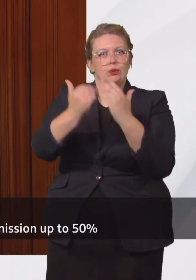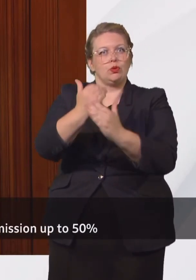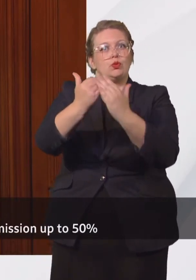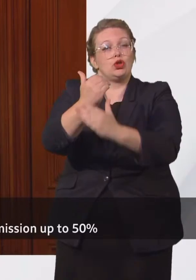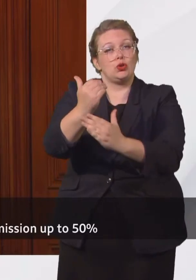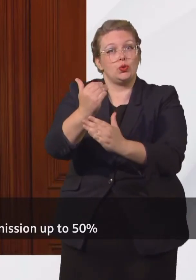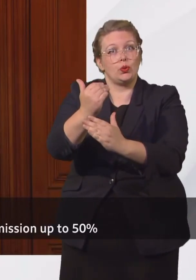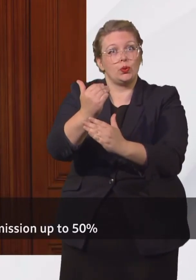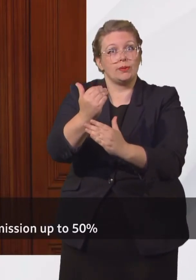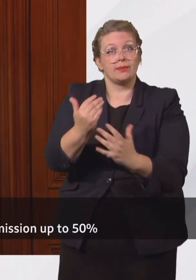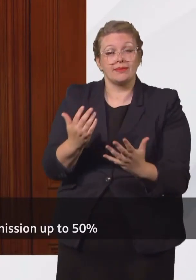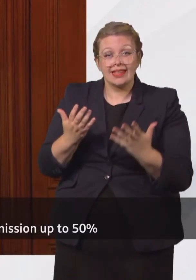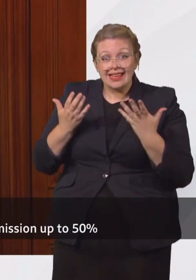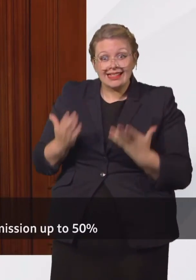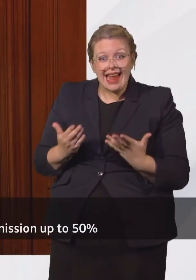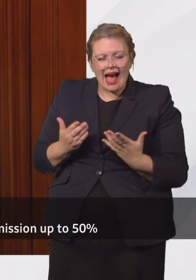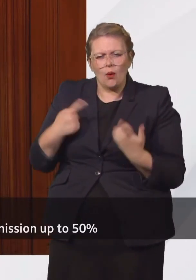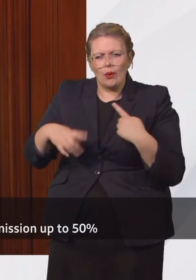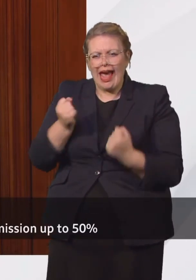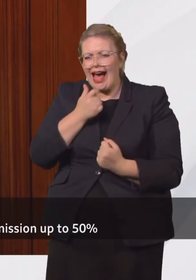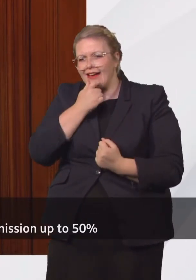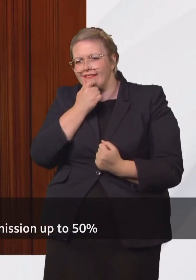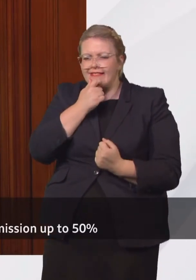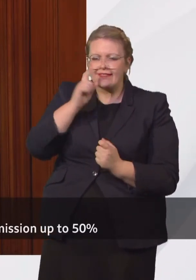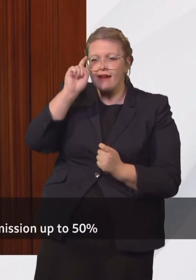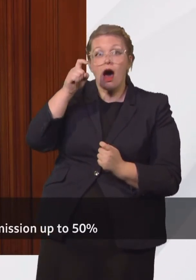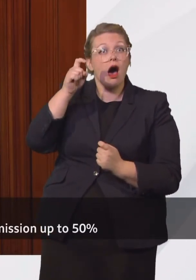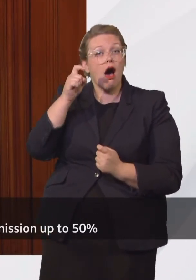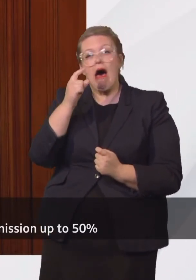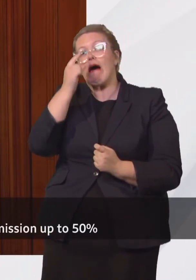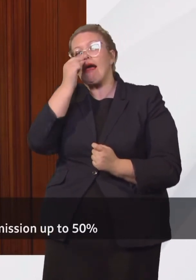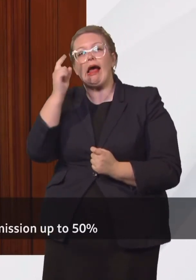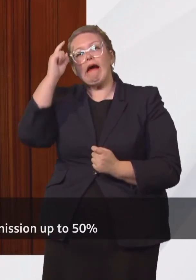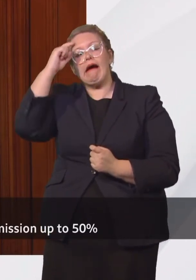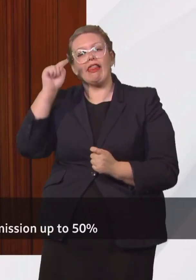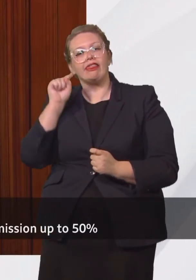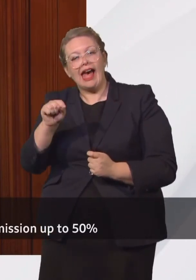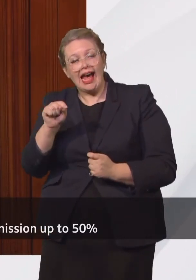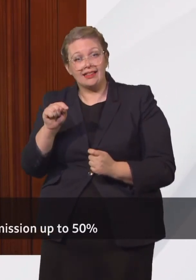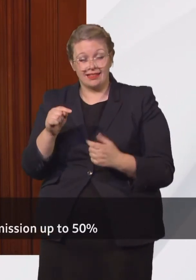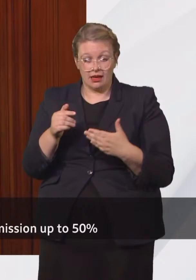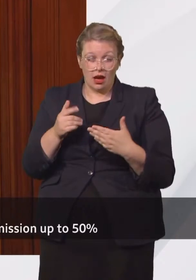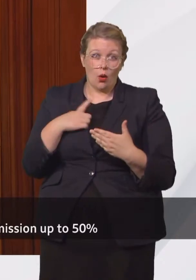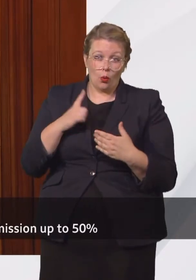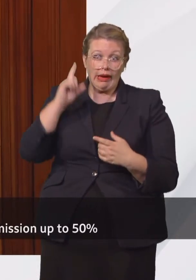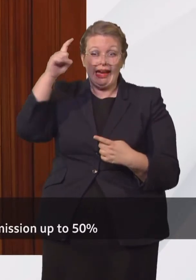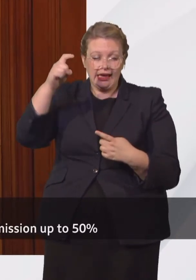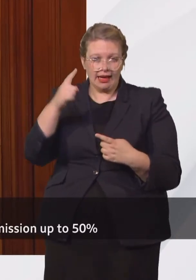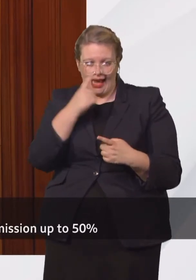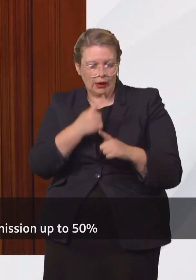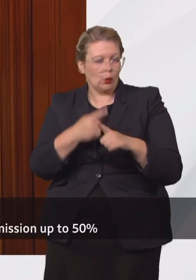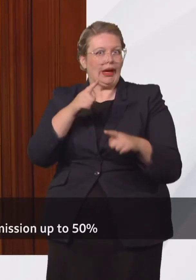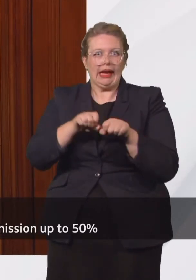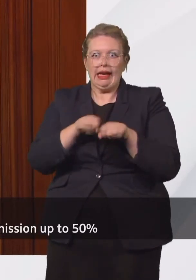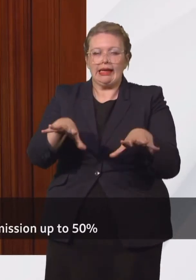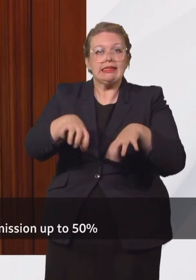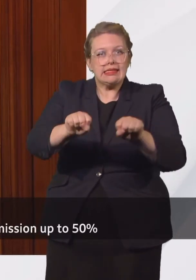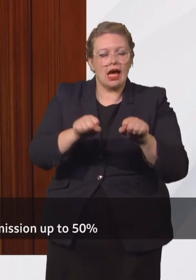therapies from theory into the front line within 6 days. So it's really important that we continue the research, keep learning and